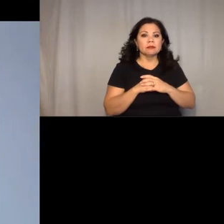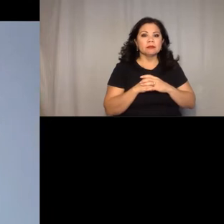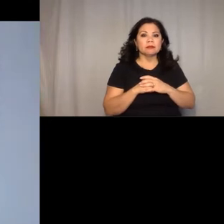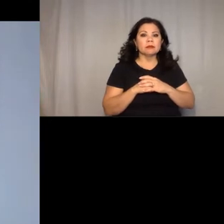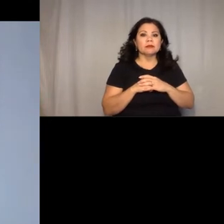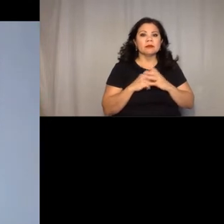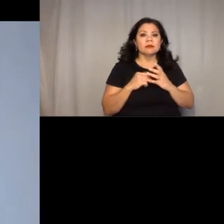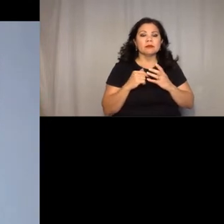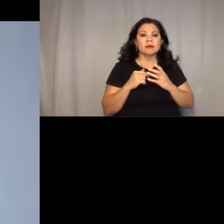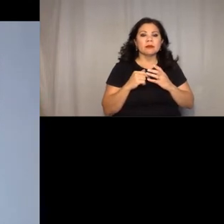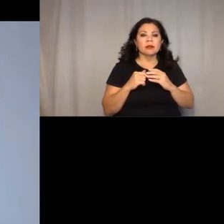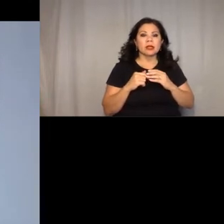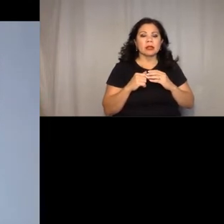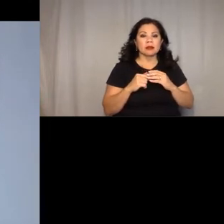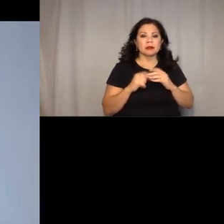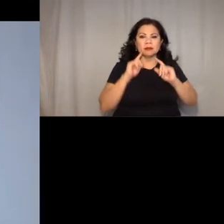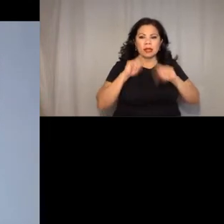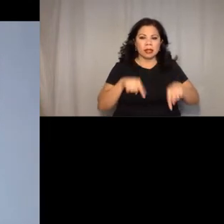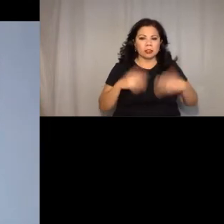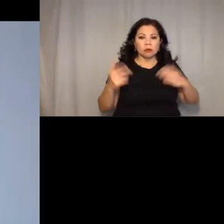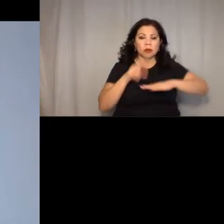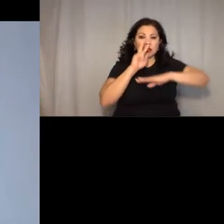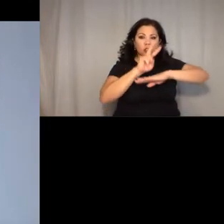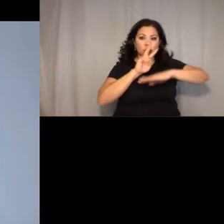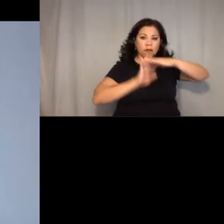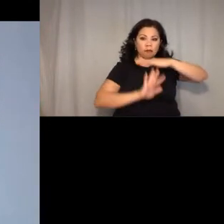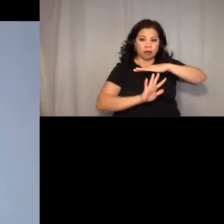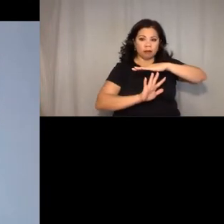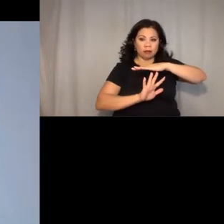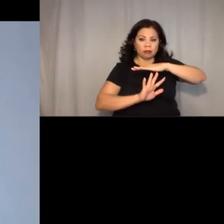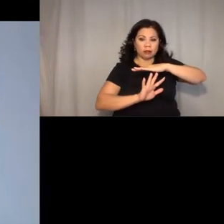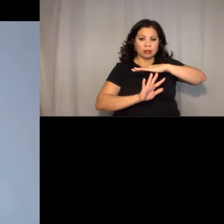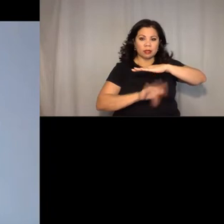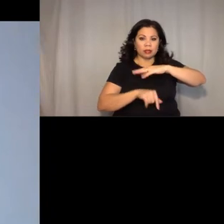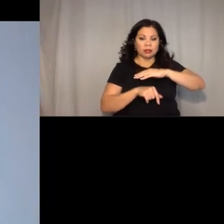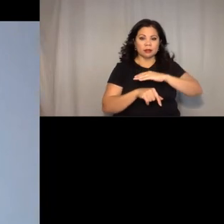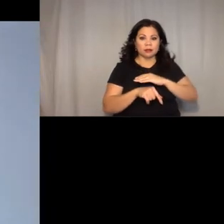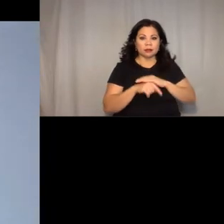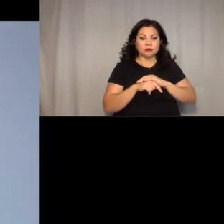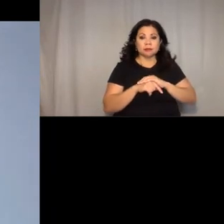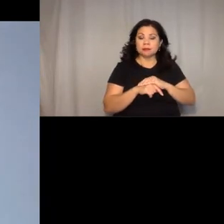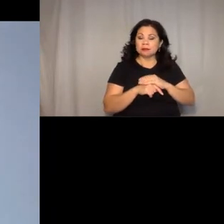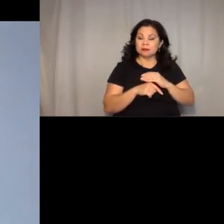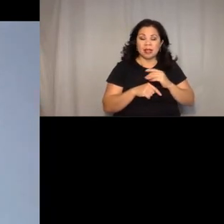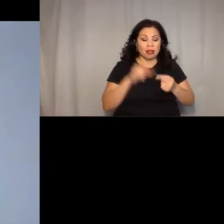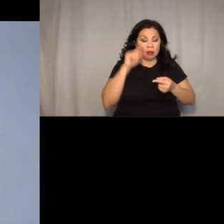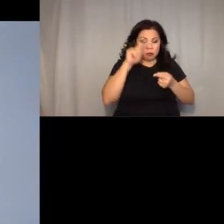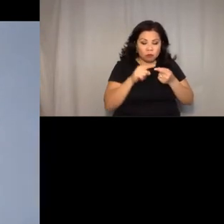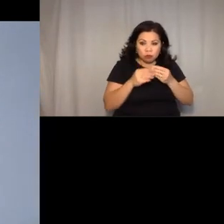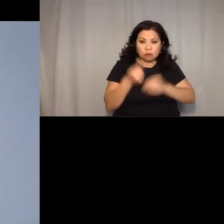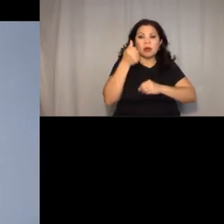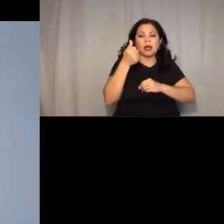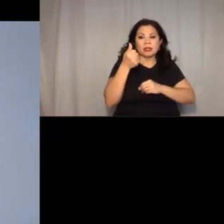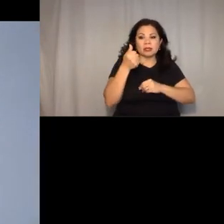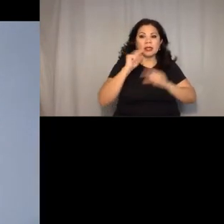here in the denominator, I'm going to get 2/5. And I went straight to my most simplified answer. At